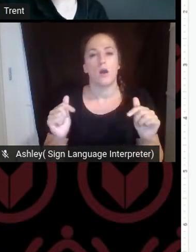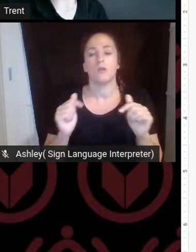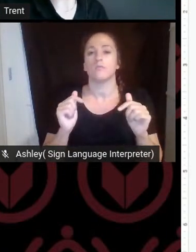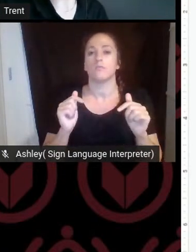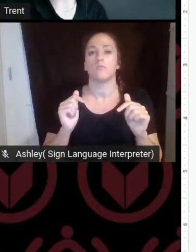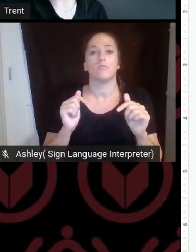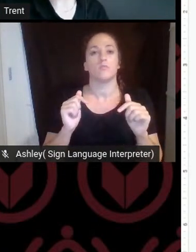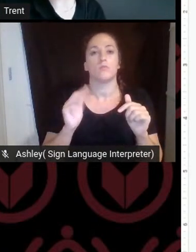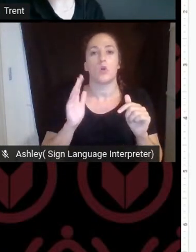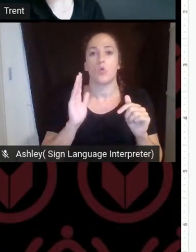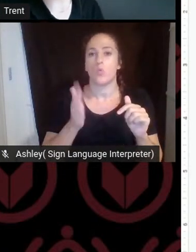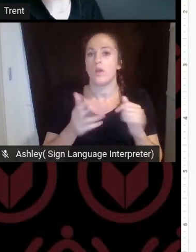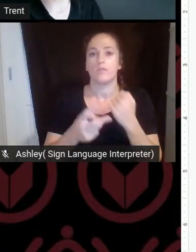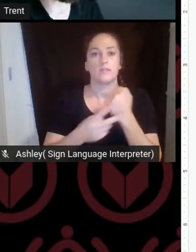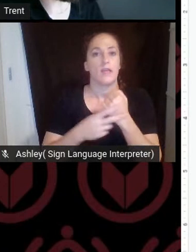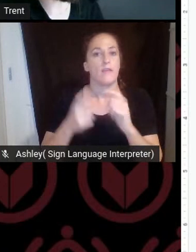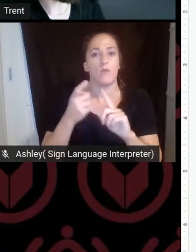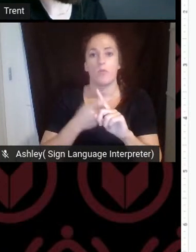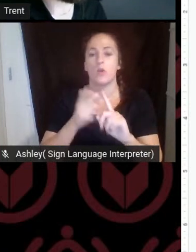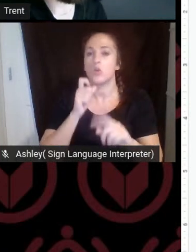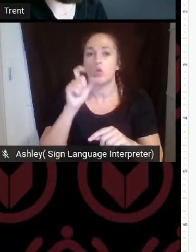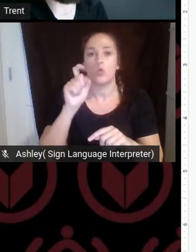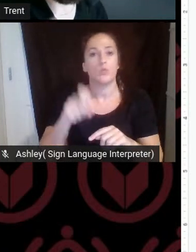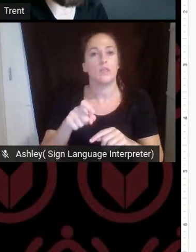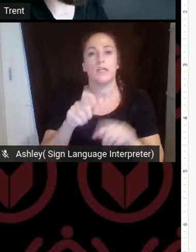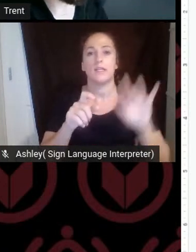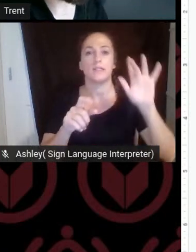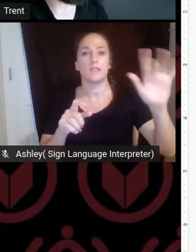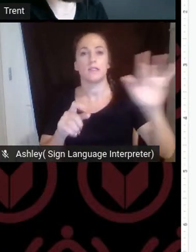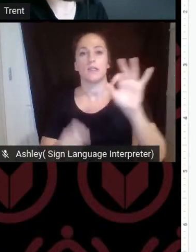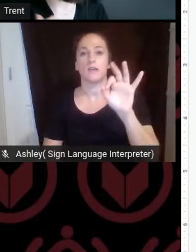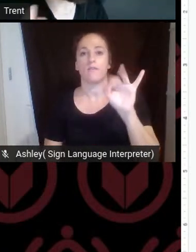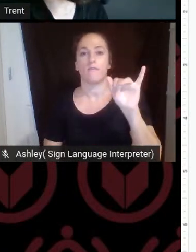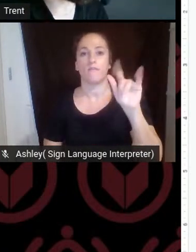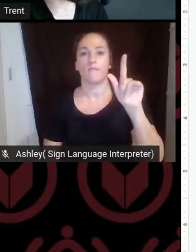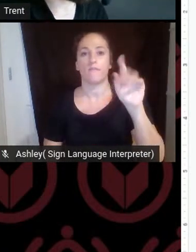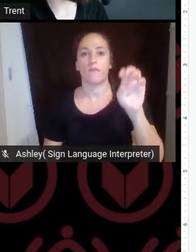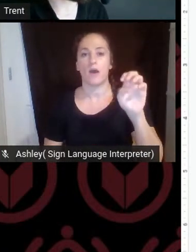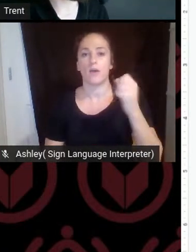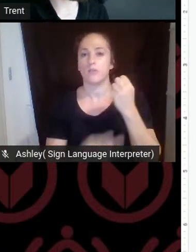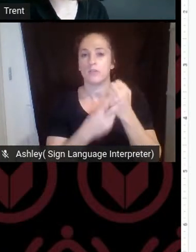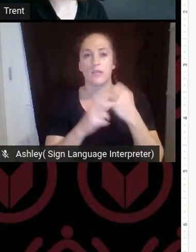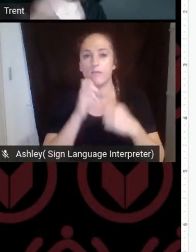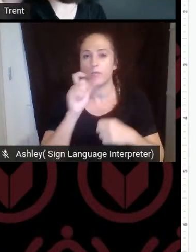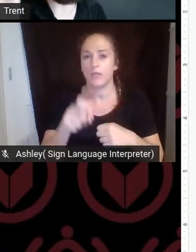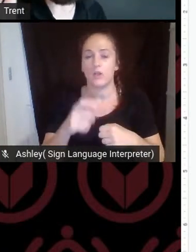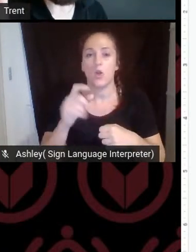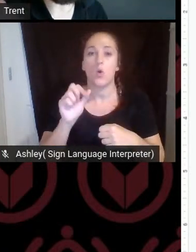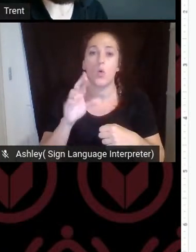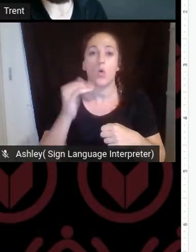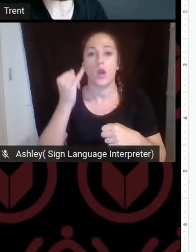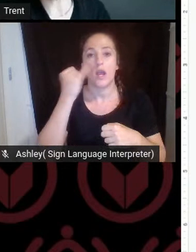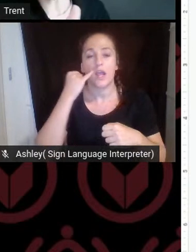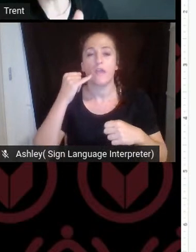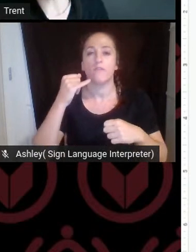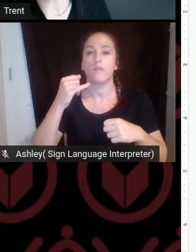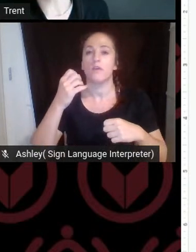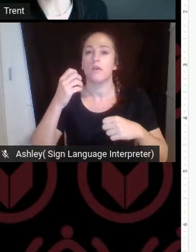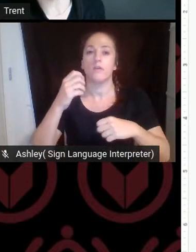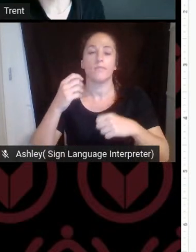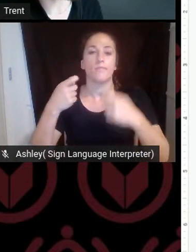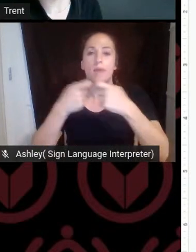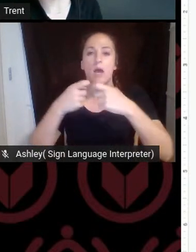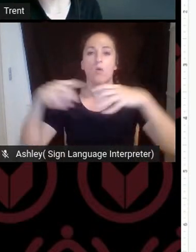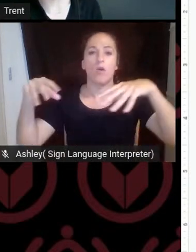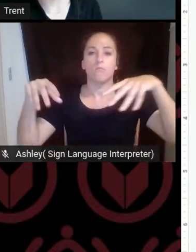There is no need to click File, Save. Or if your power goes out and you accidentally, oh no, I've lost everything. No, you didn't, because